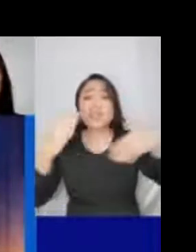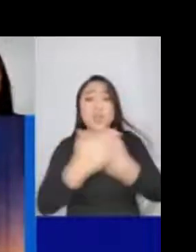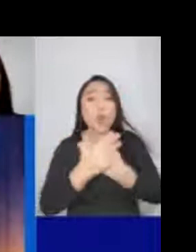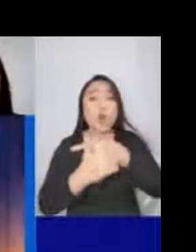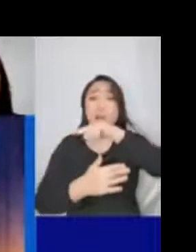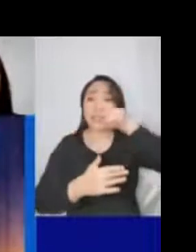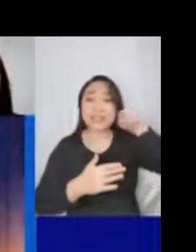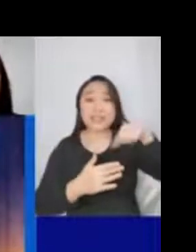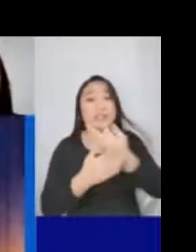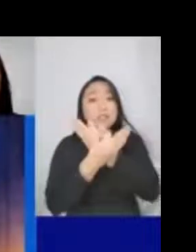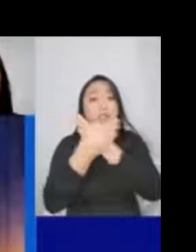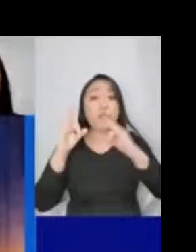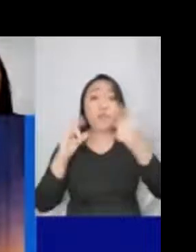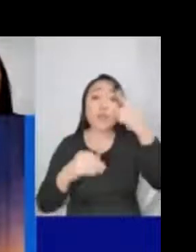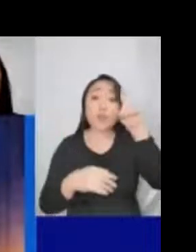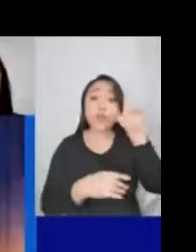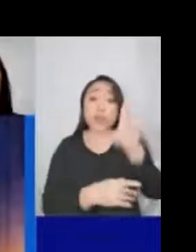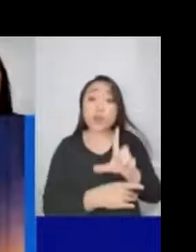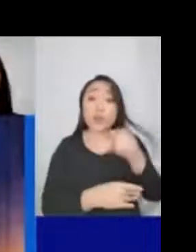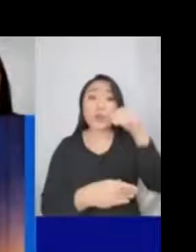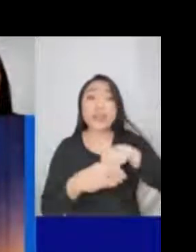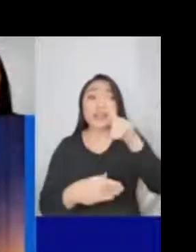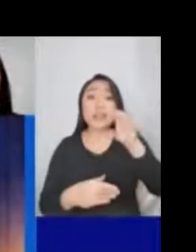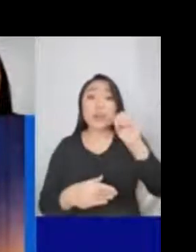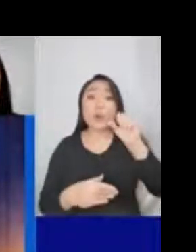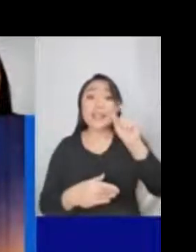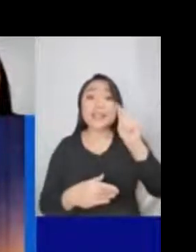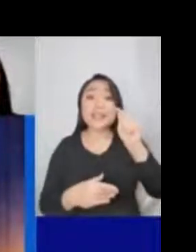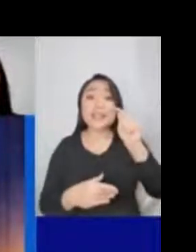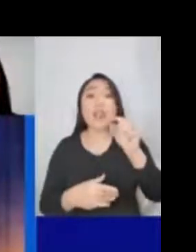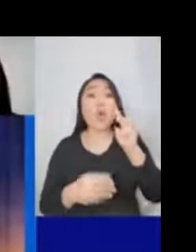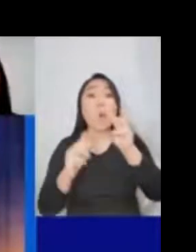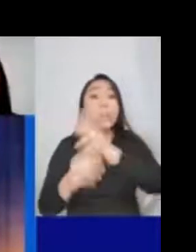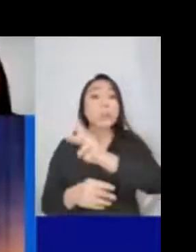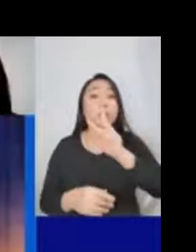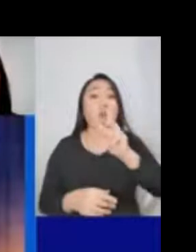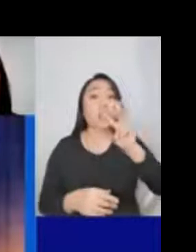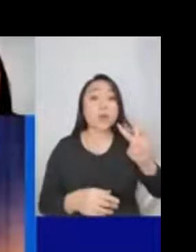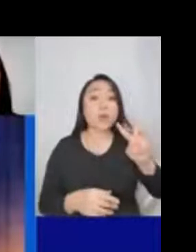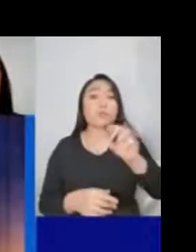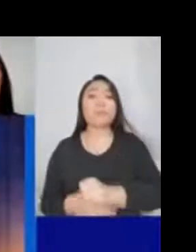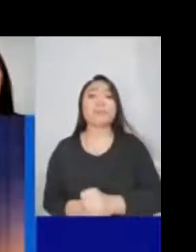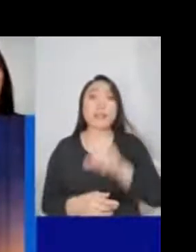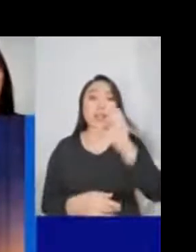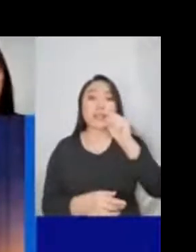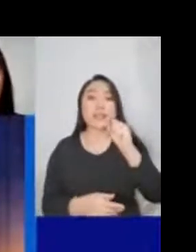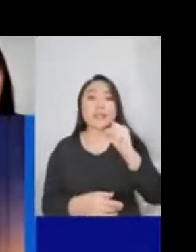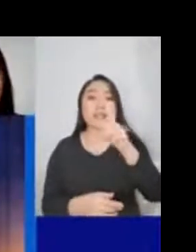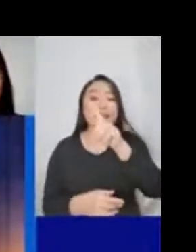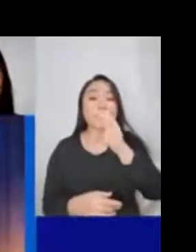programs, activities, and initiatives, you can watch DOST Report every Friday at 4 p.m. live